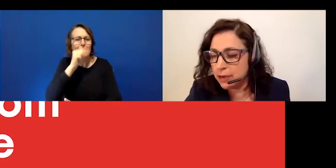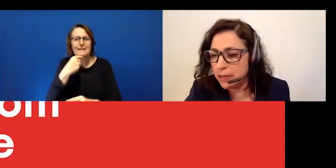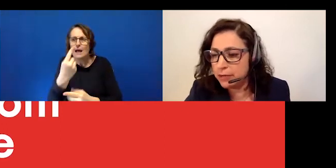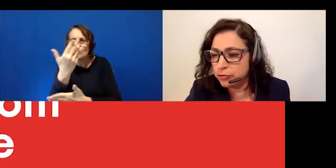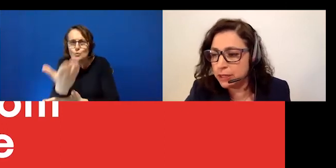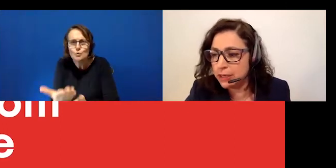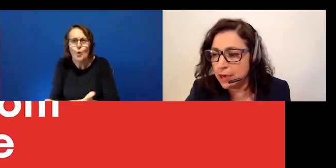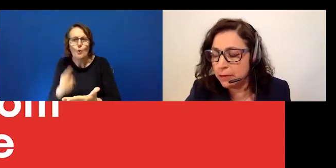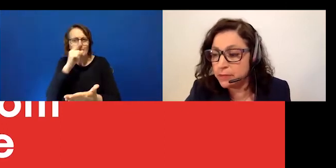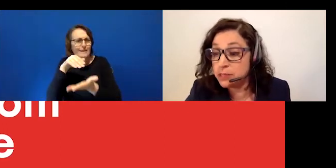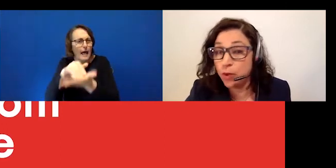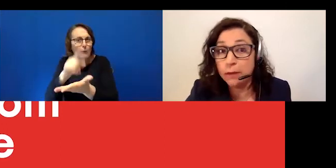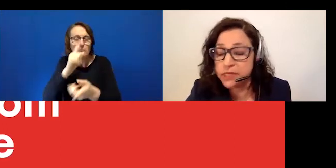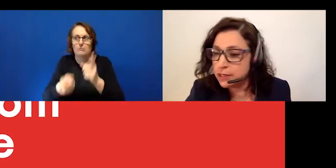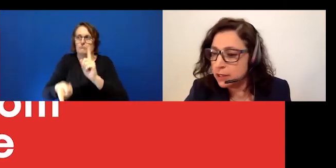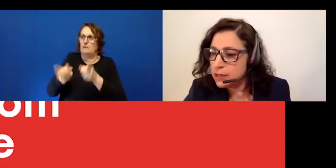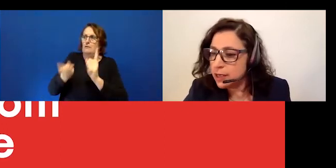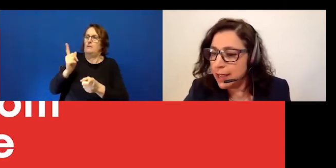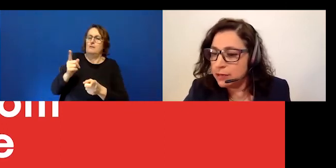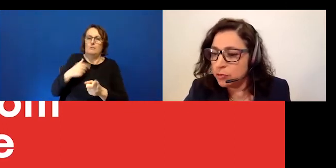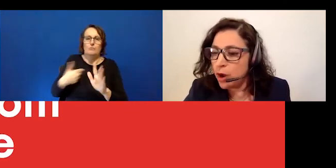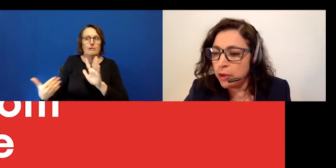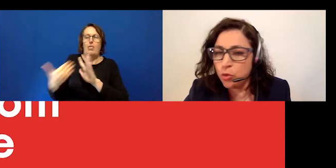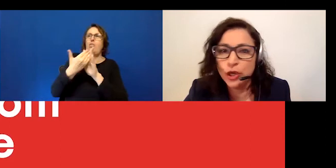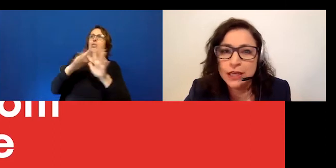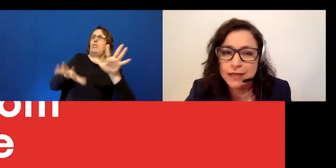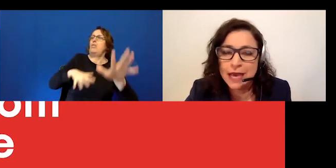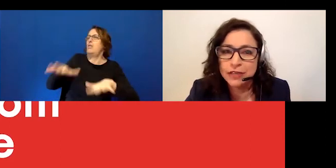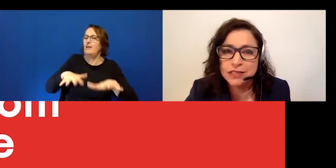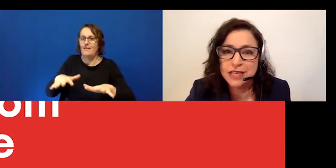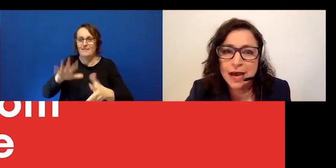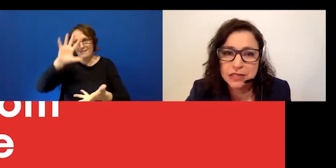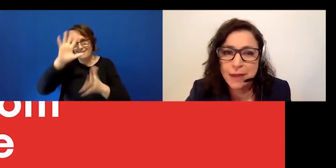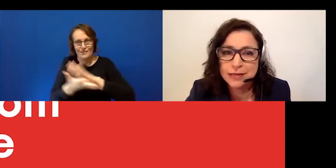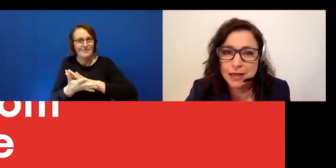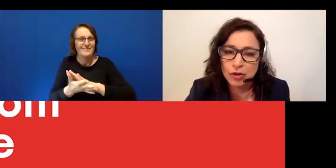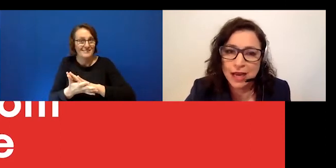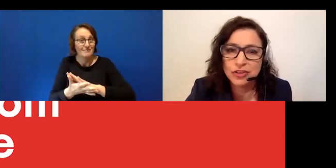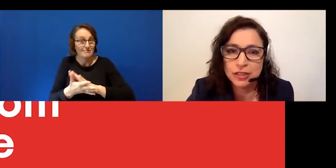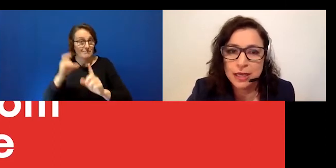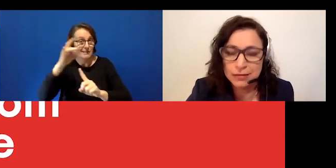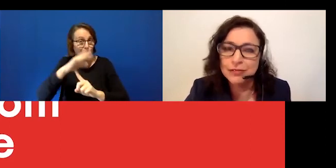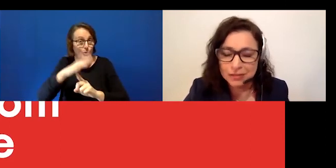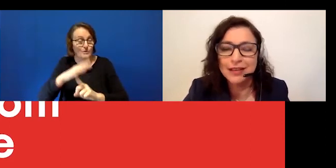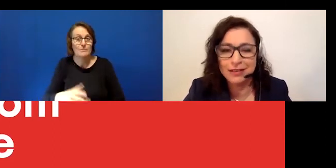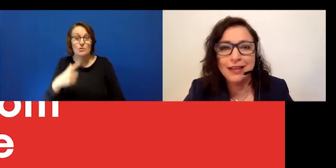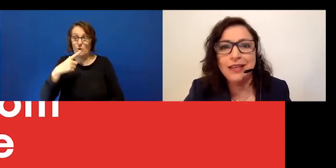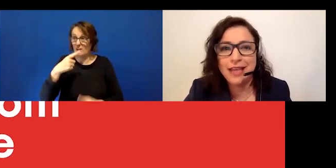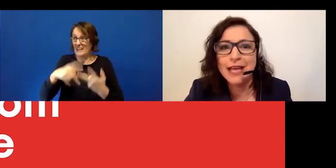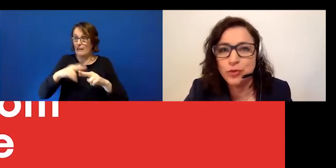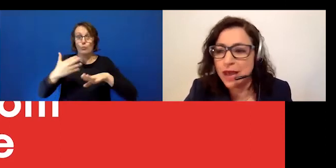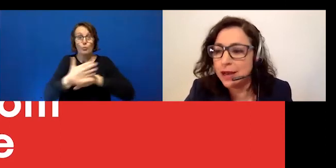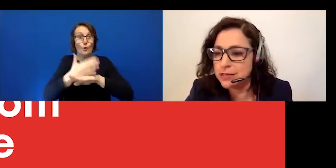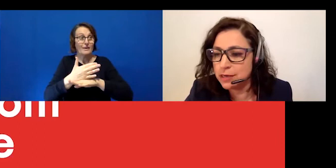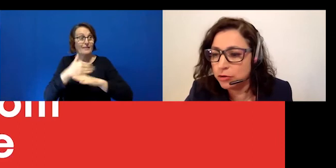stories and really disrupt. And why work in the advocacy art space and not actually